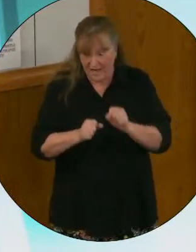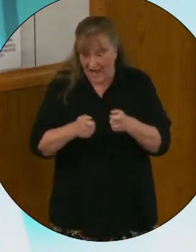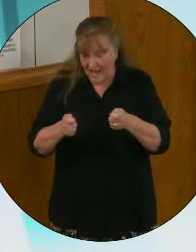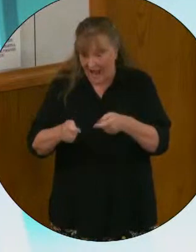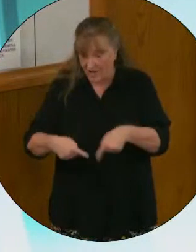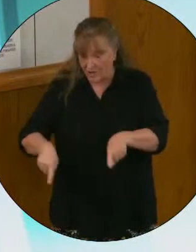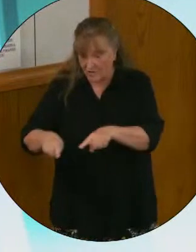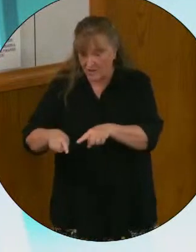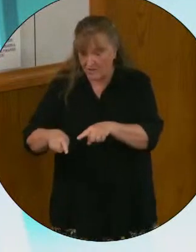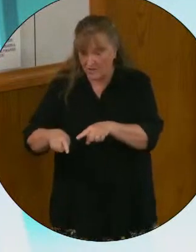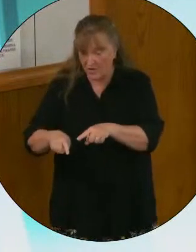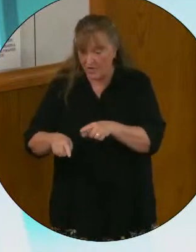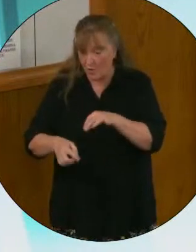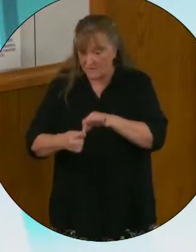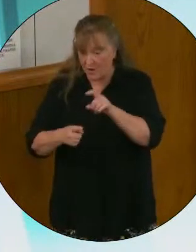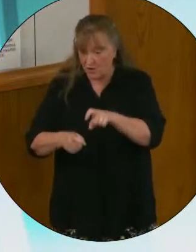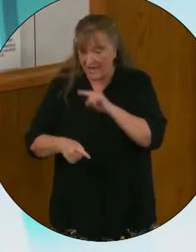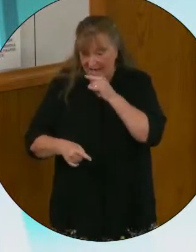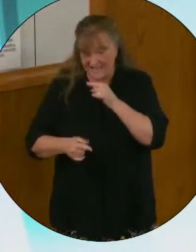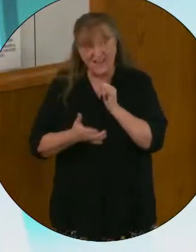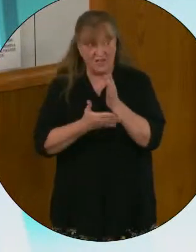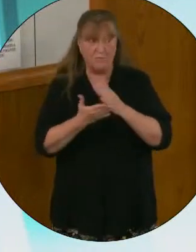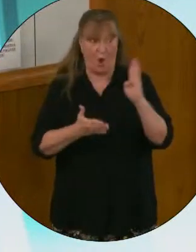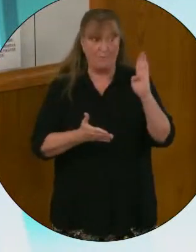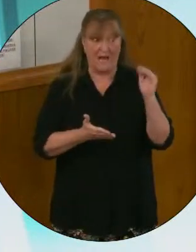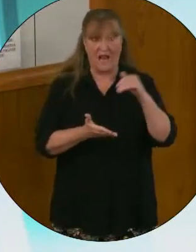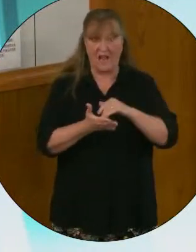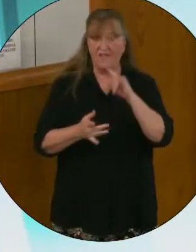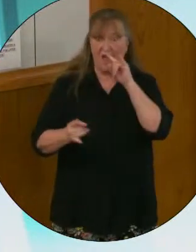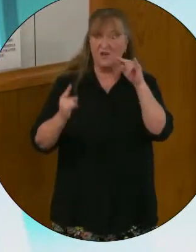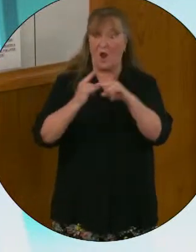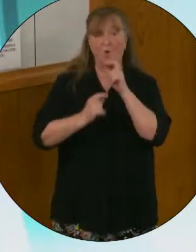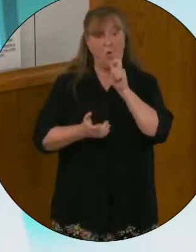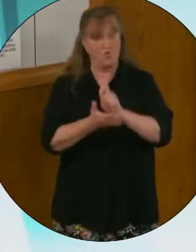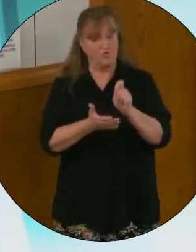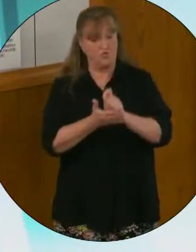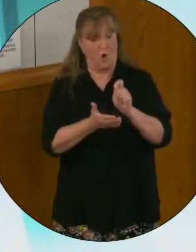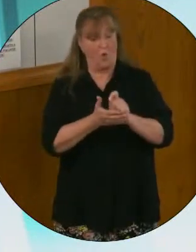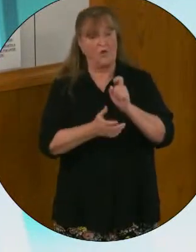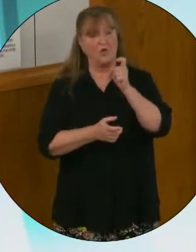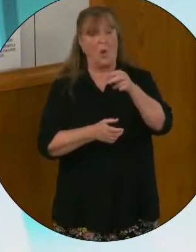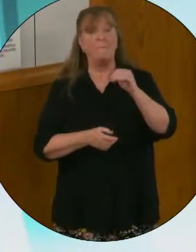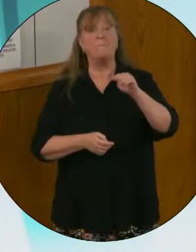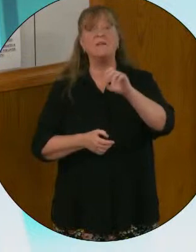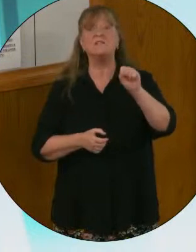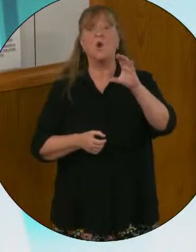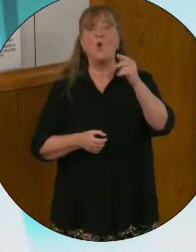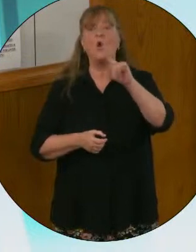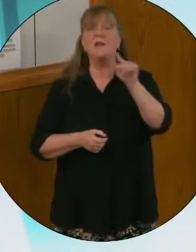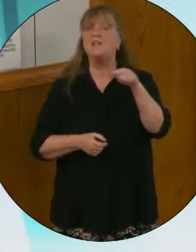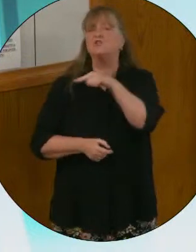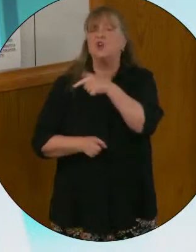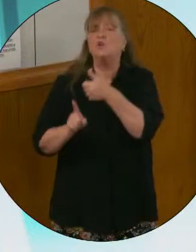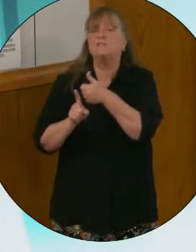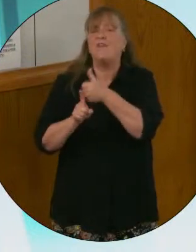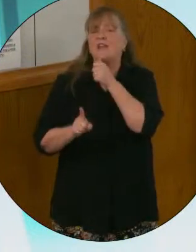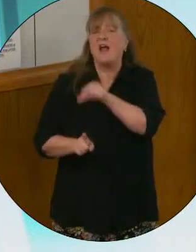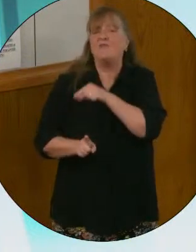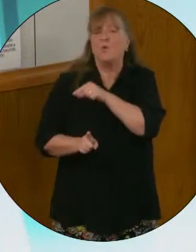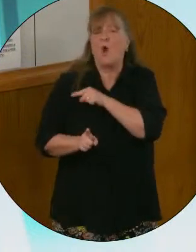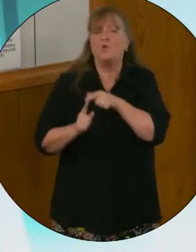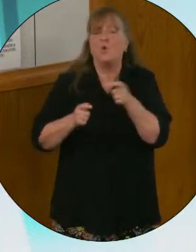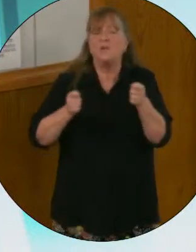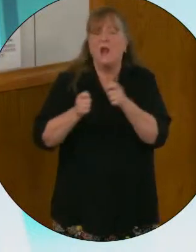B once again. And it's ironically that the lady that wrote the grant, Ms. Cortez, you don't even have qualifications to be handling special